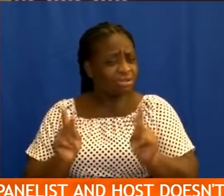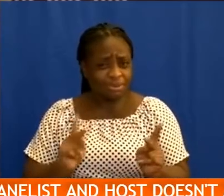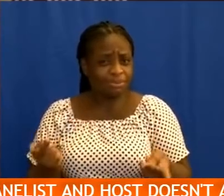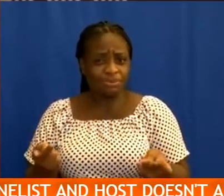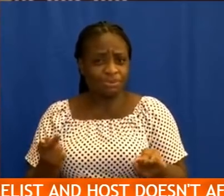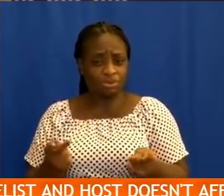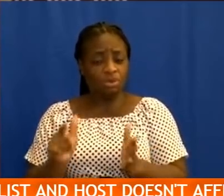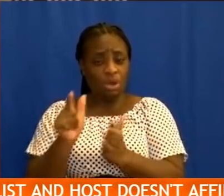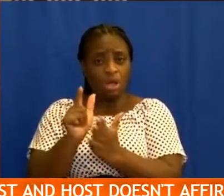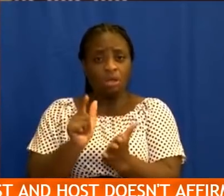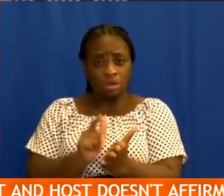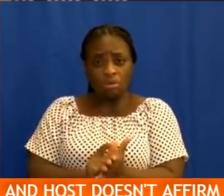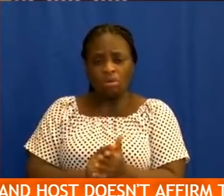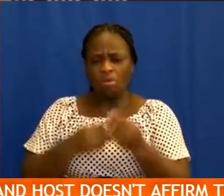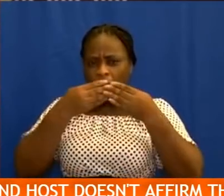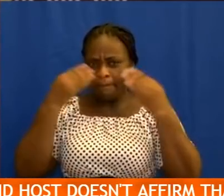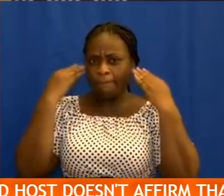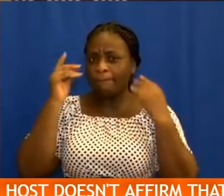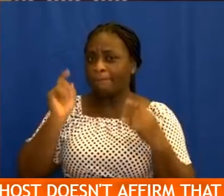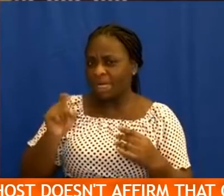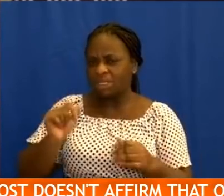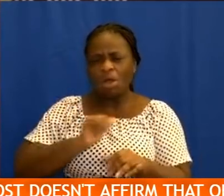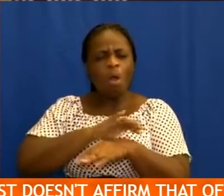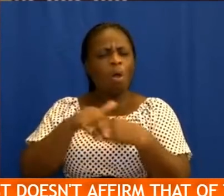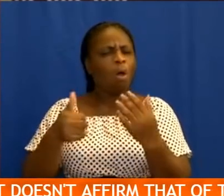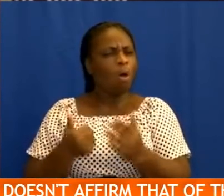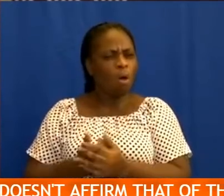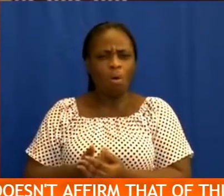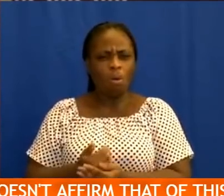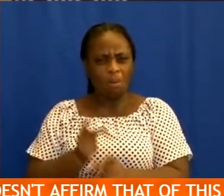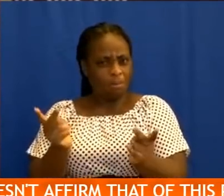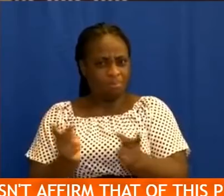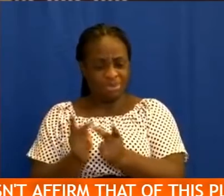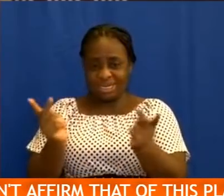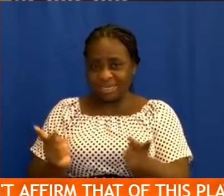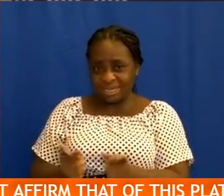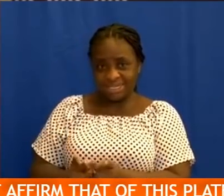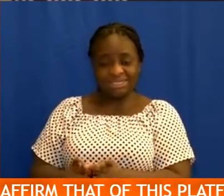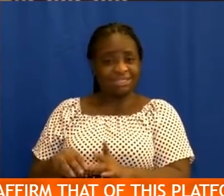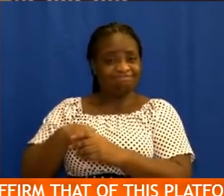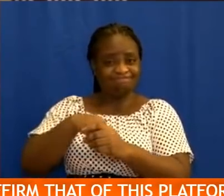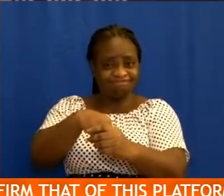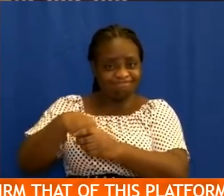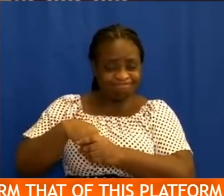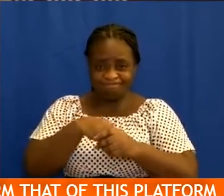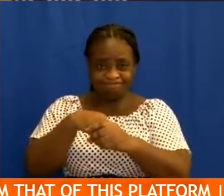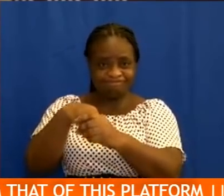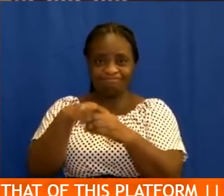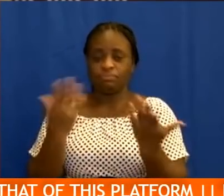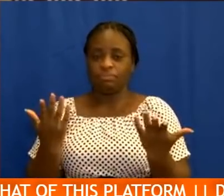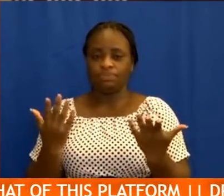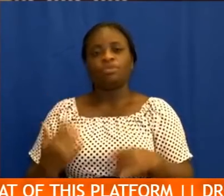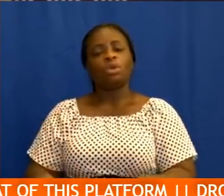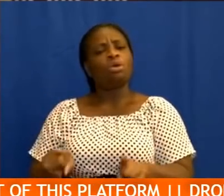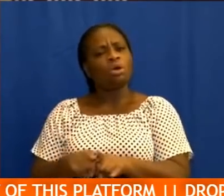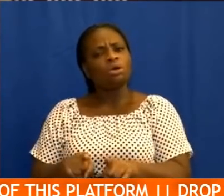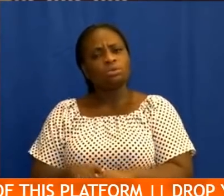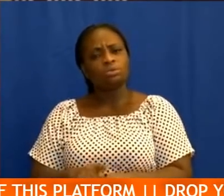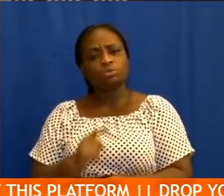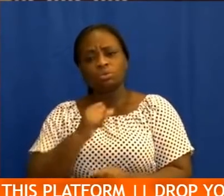of the law on mask wearing at all public places and in public transport. They're also to ensure